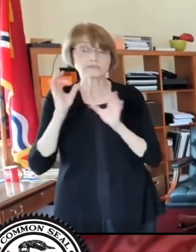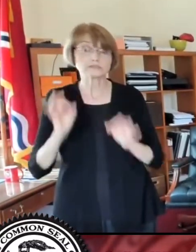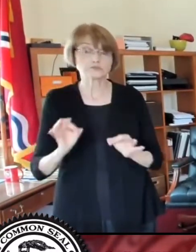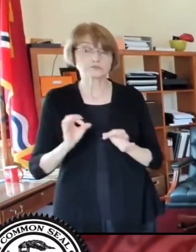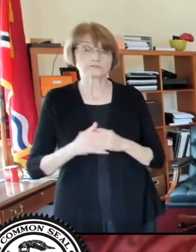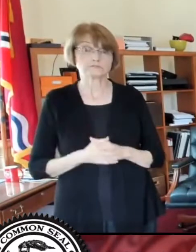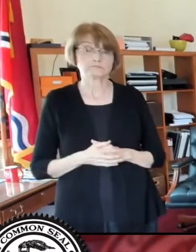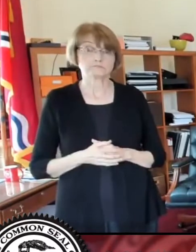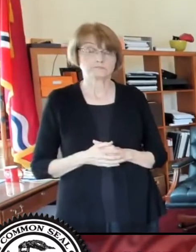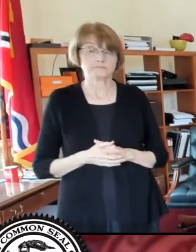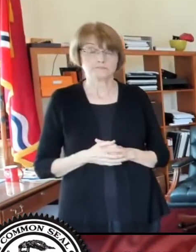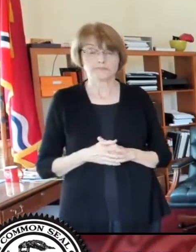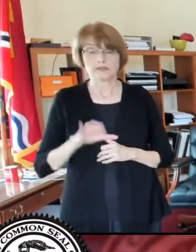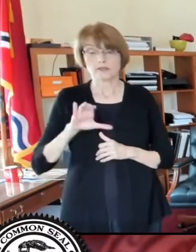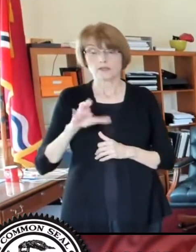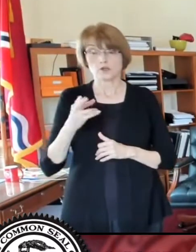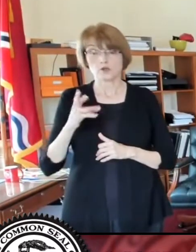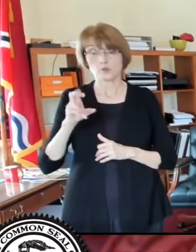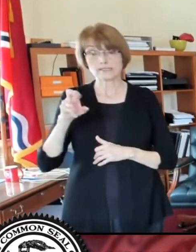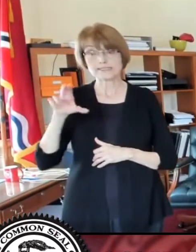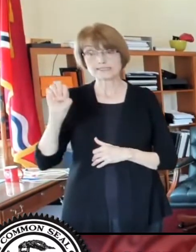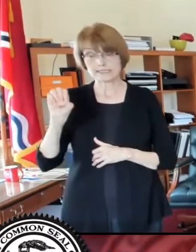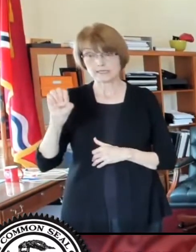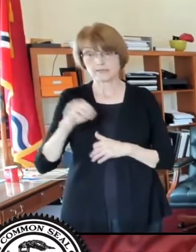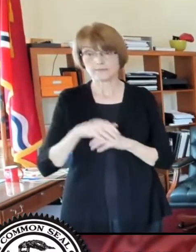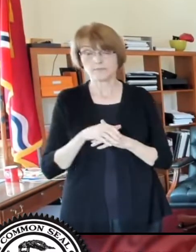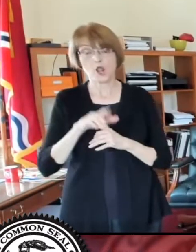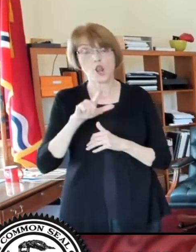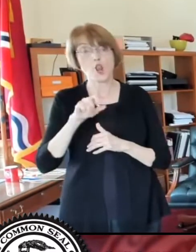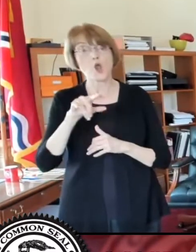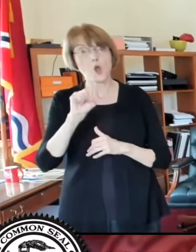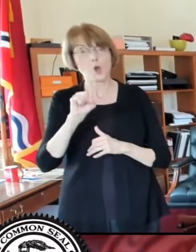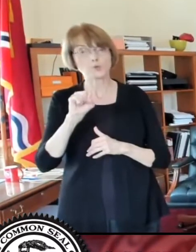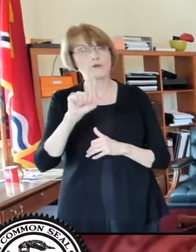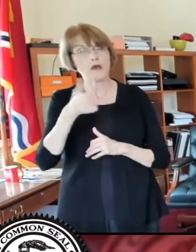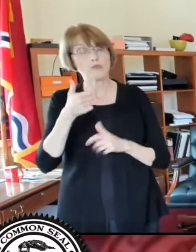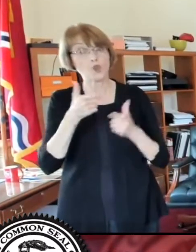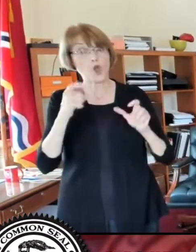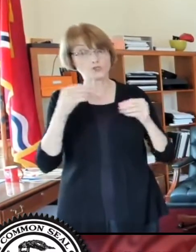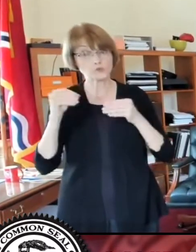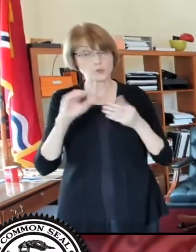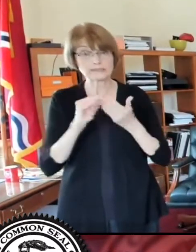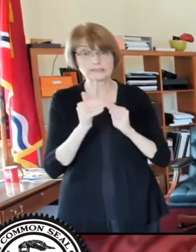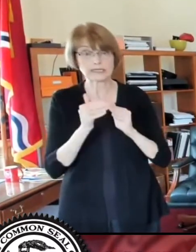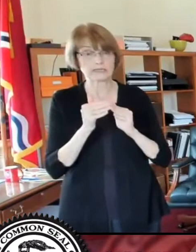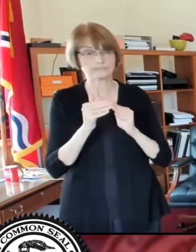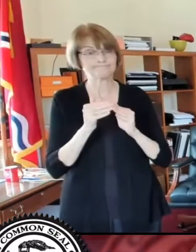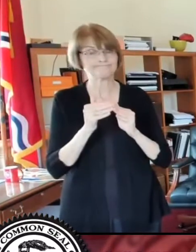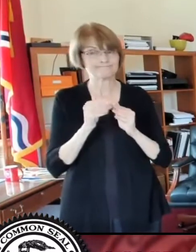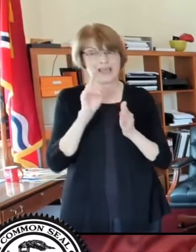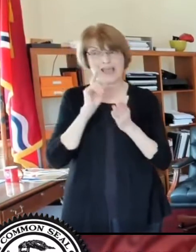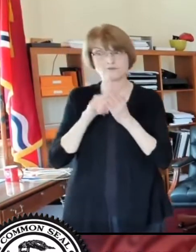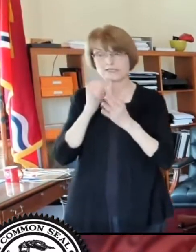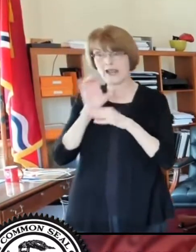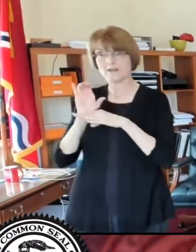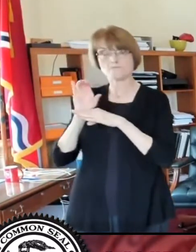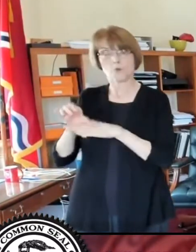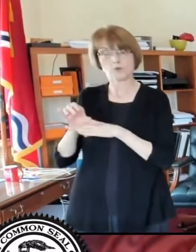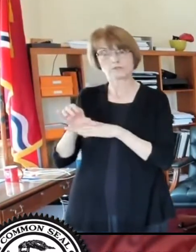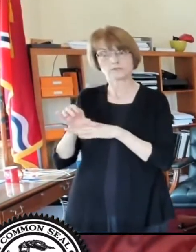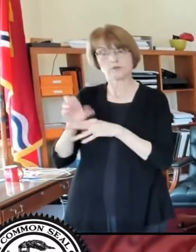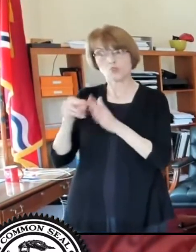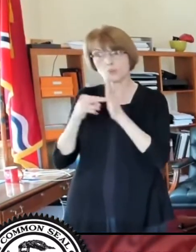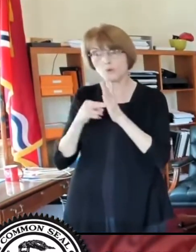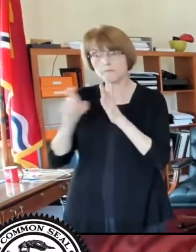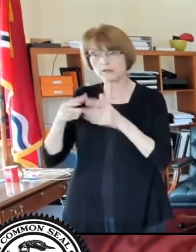have a question from Christine who says that Lowe's and many other large stores in the city are not enforcing the mask rule. Can the